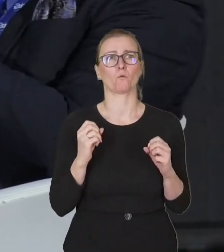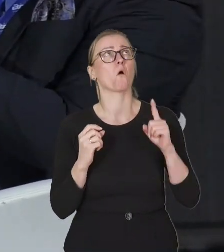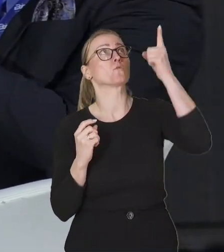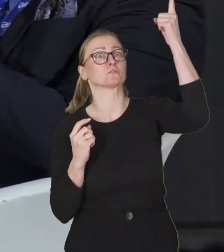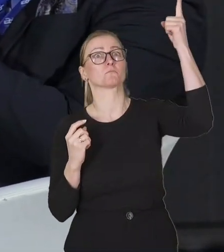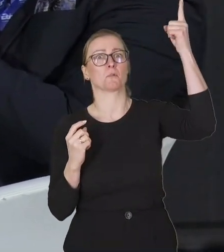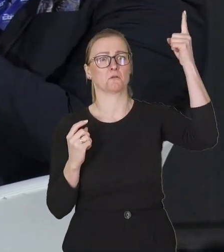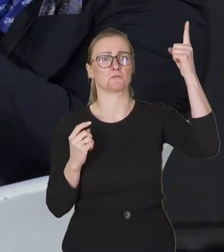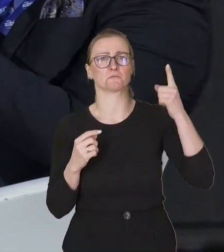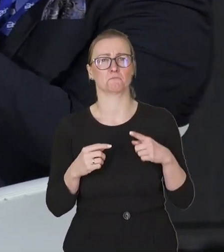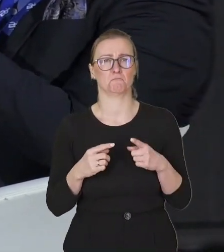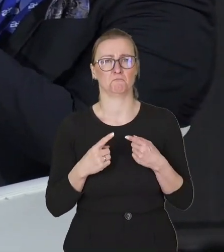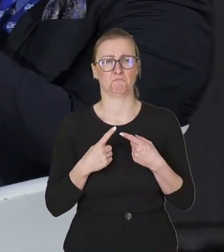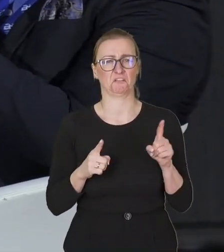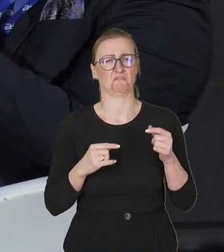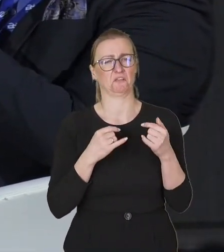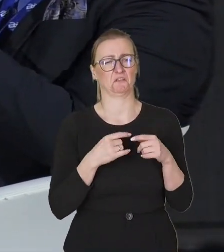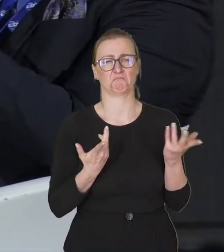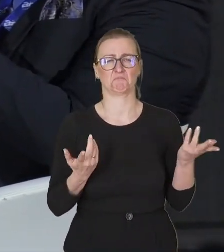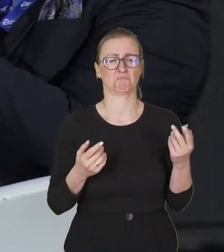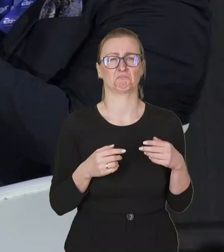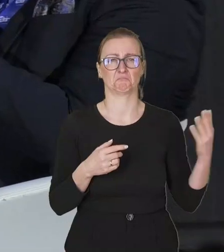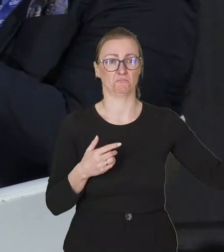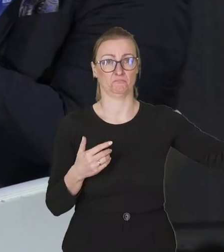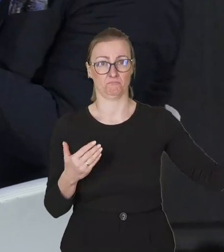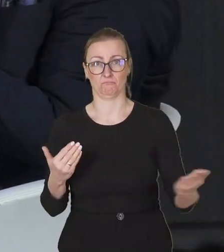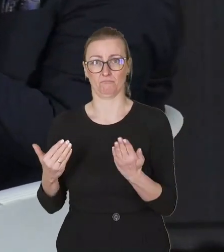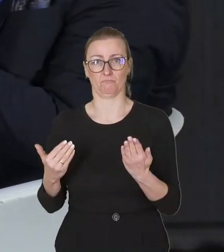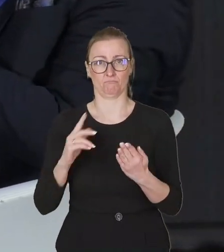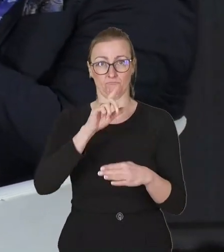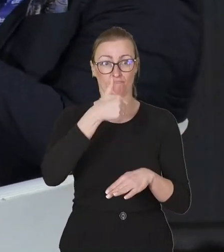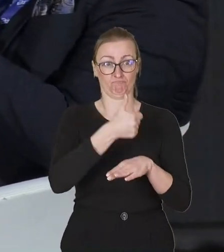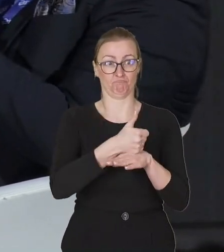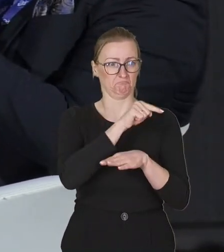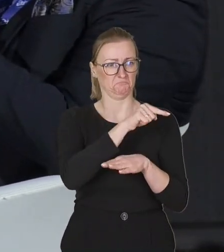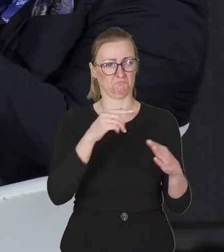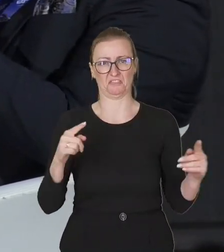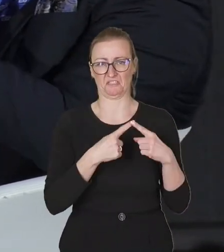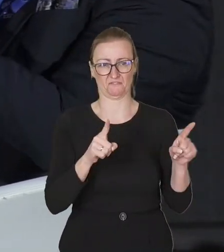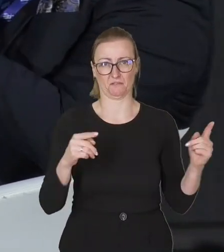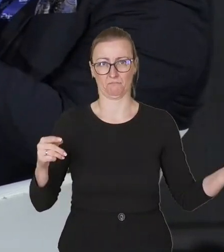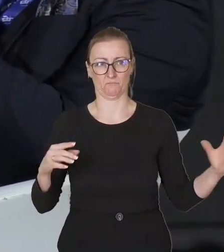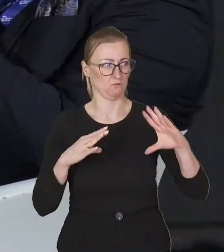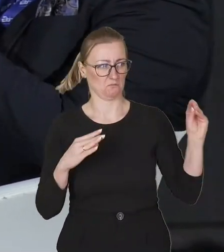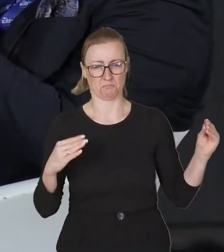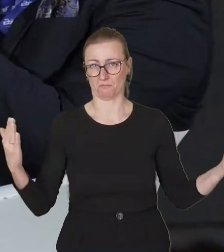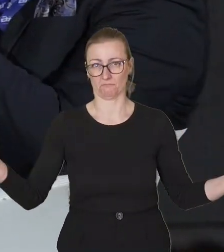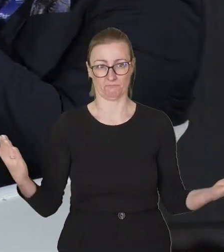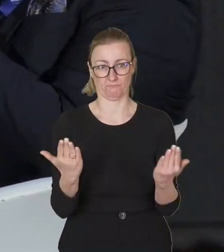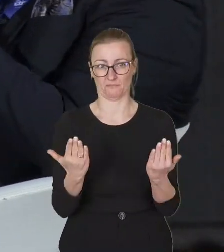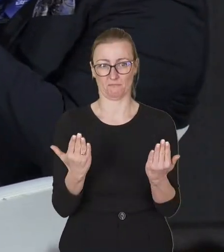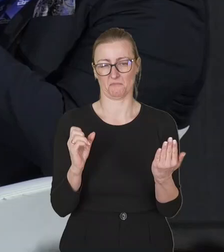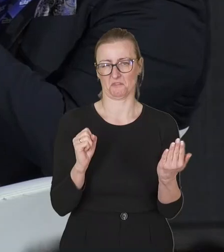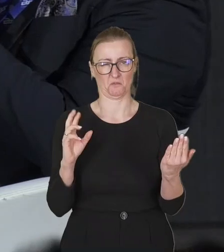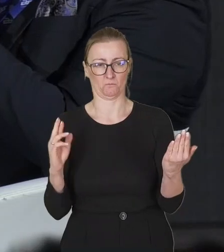competitor towards United States and China in the field of something. So we have two models.